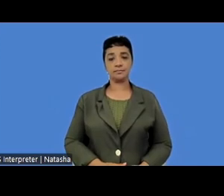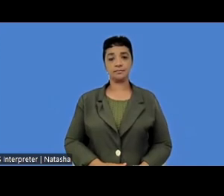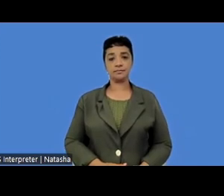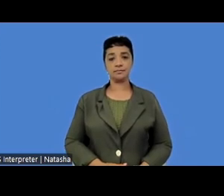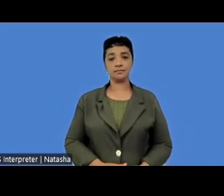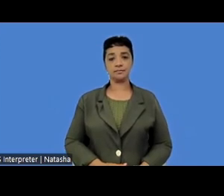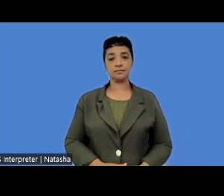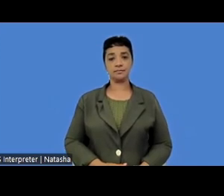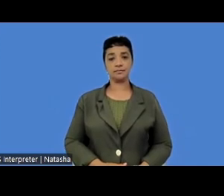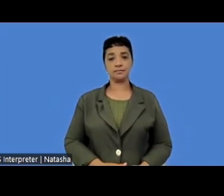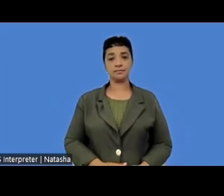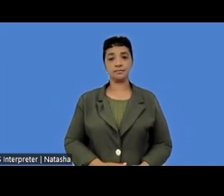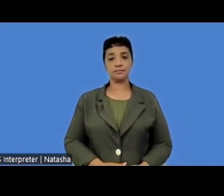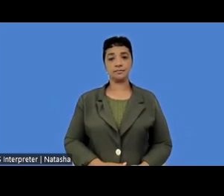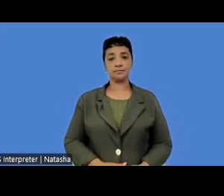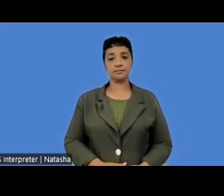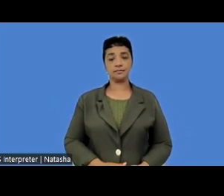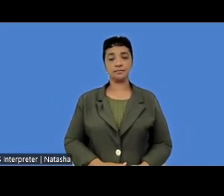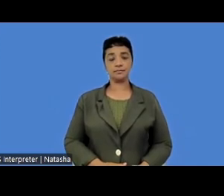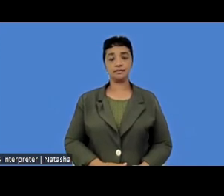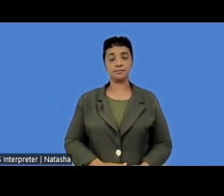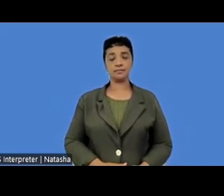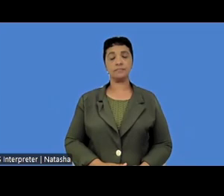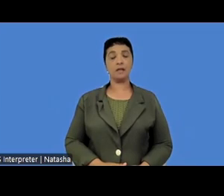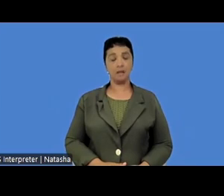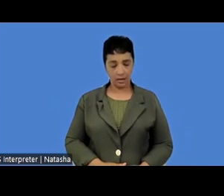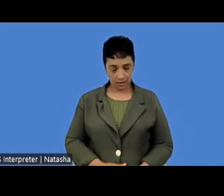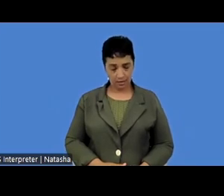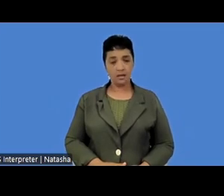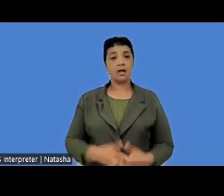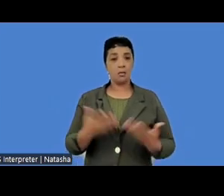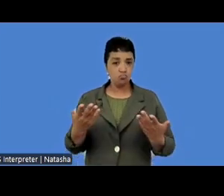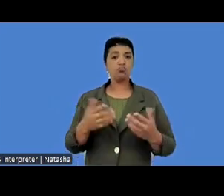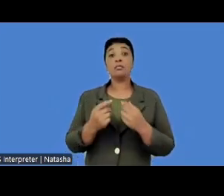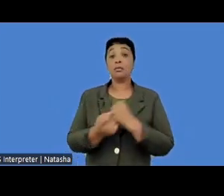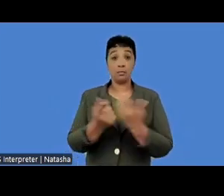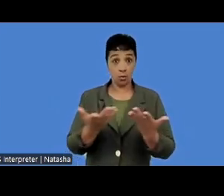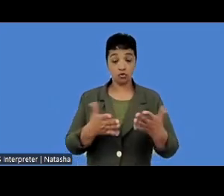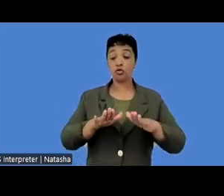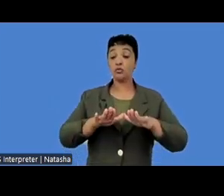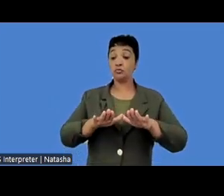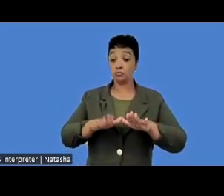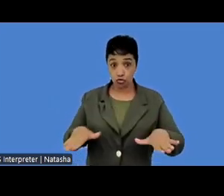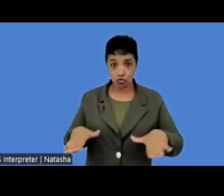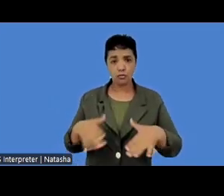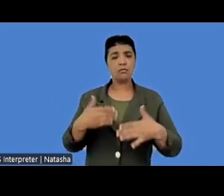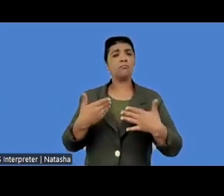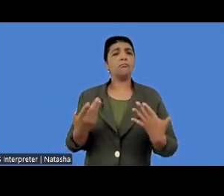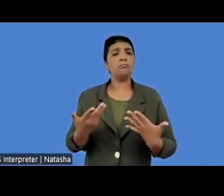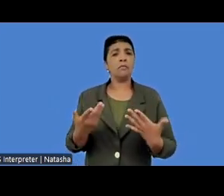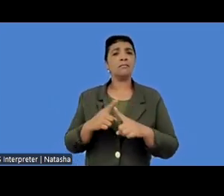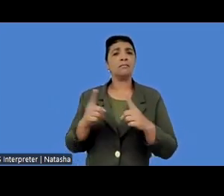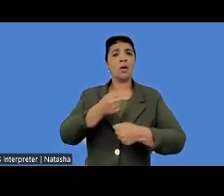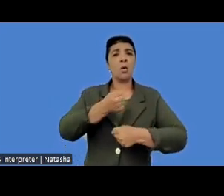to work somewhere. For example, they have their jobs in other cities